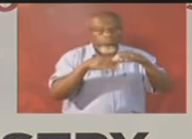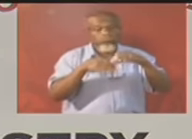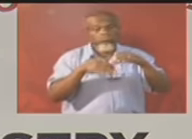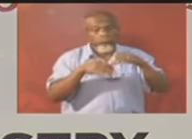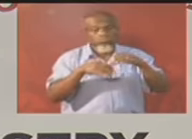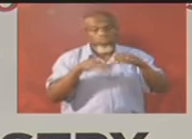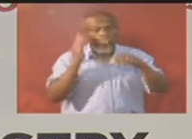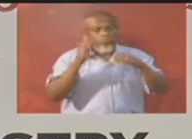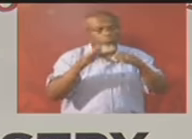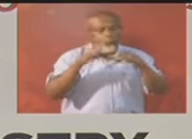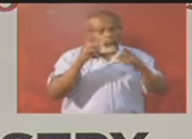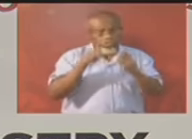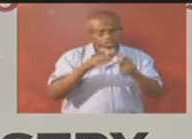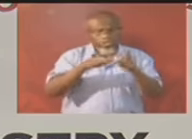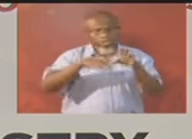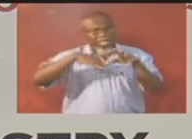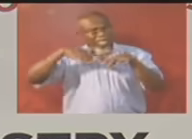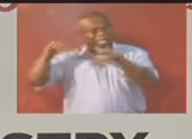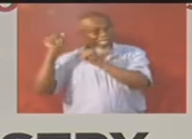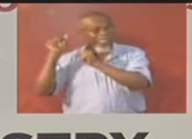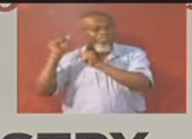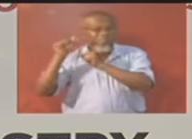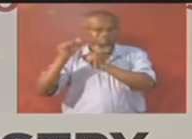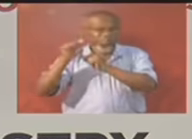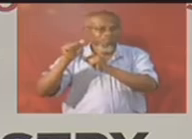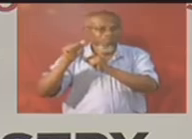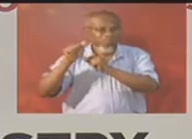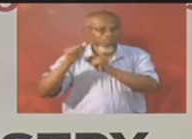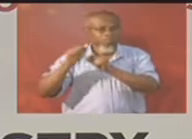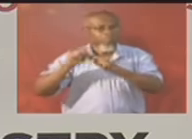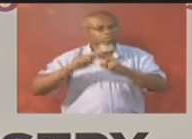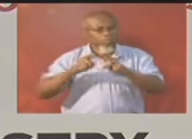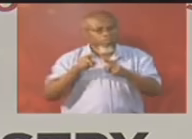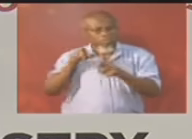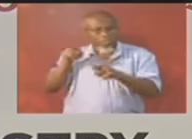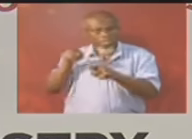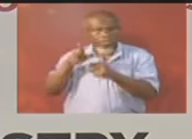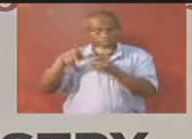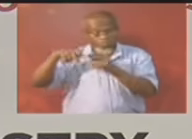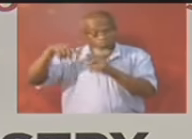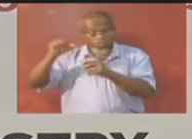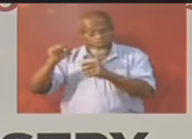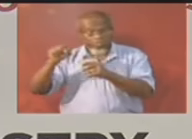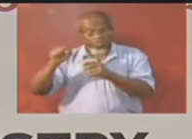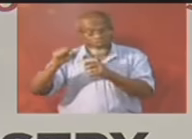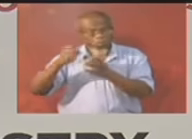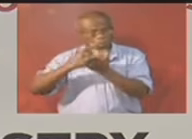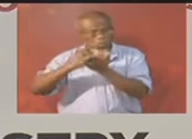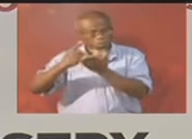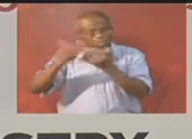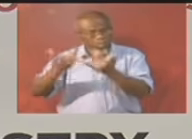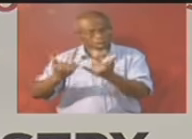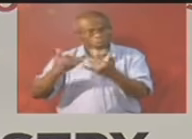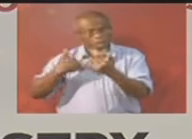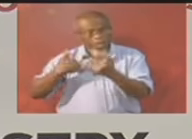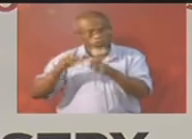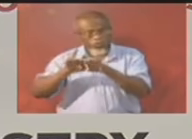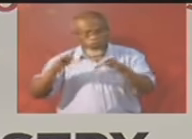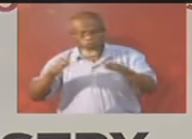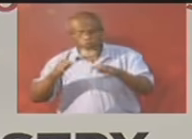the number will vary. However, the trend out of the Port of Spain Hospital, which was activated approximately 1 week ago, has been